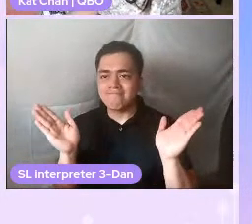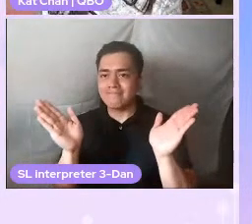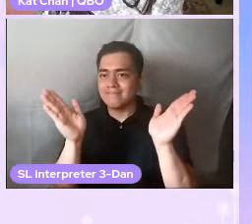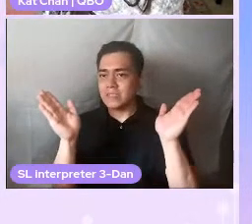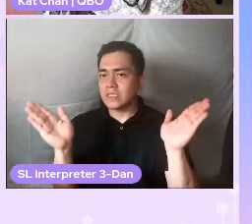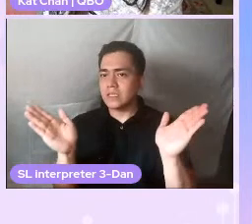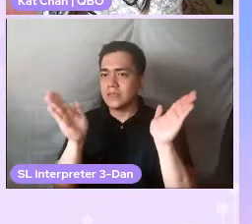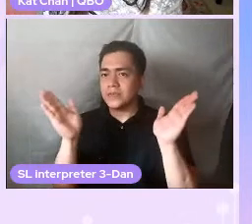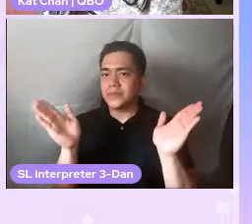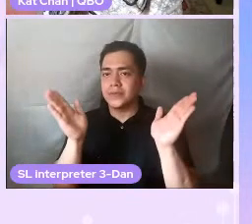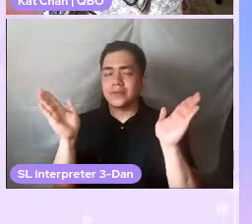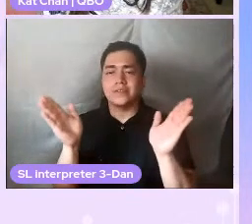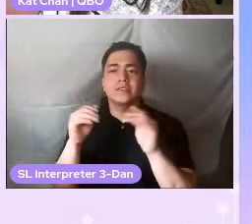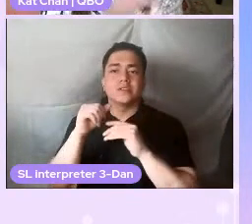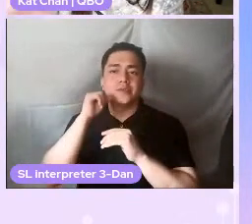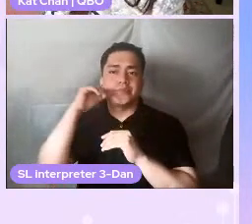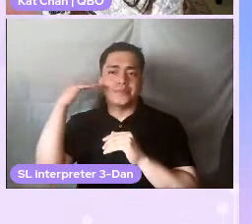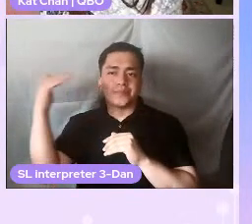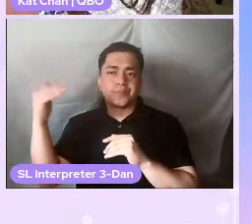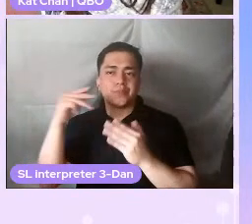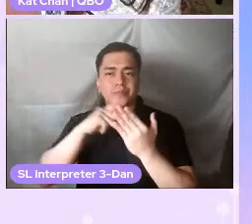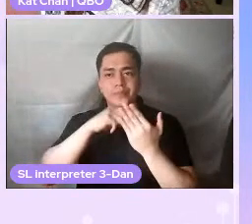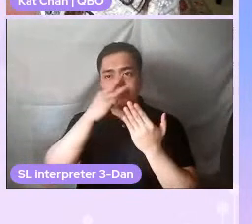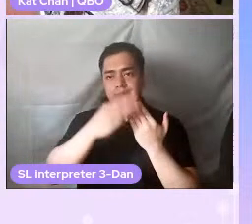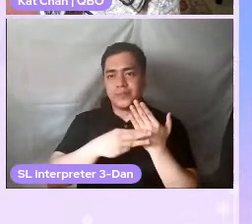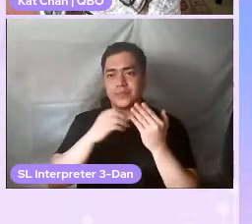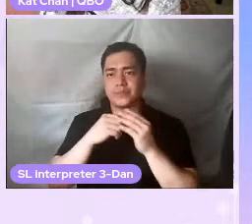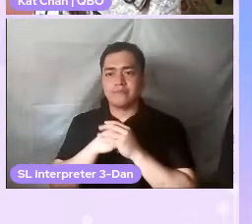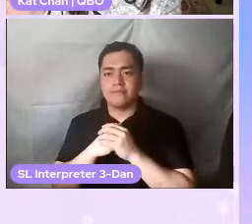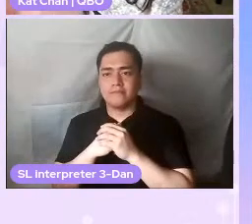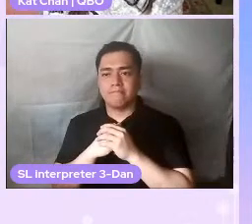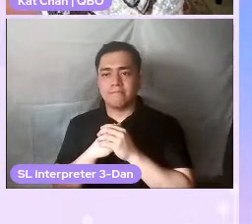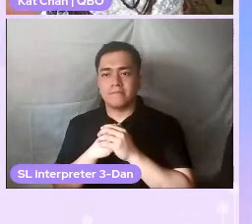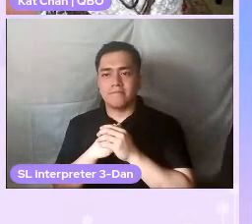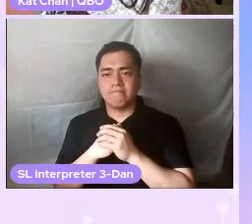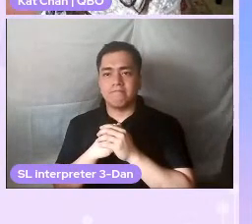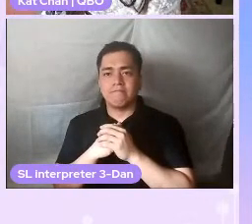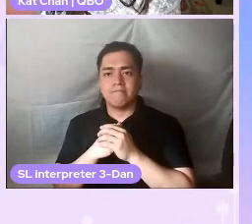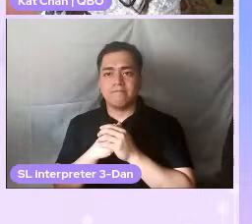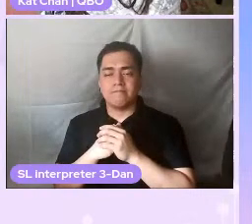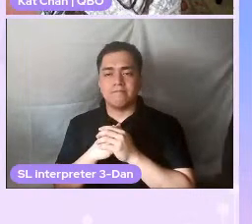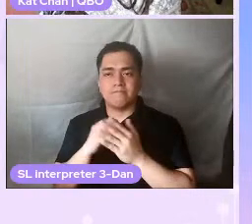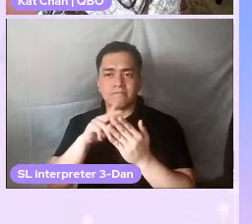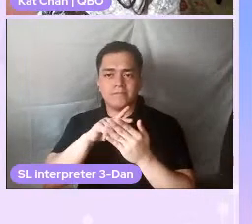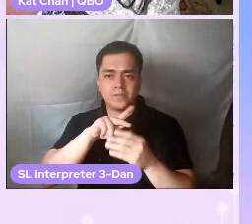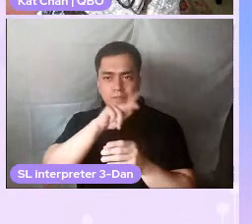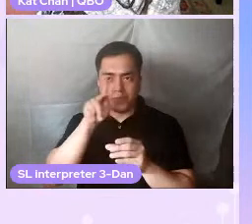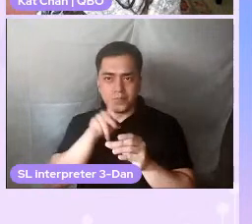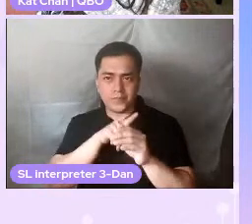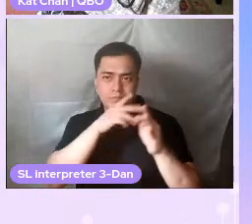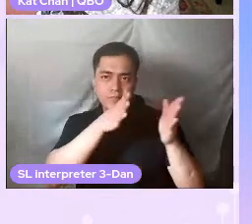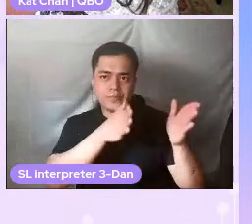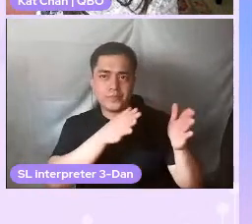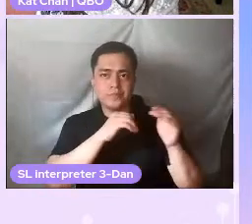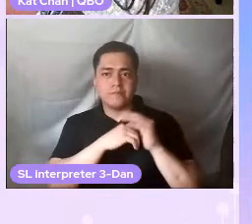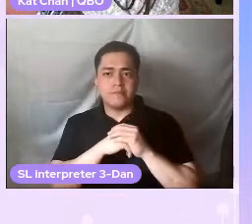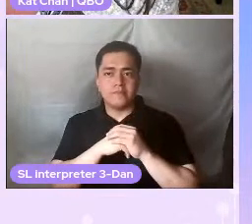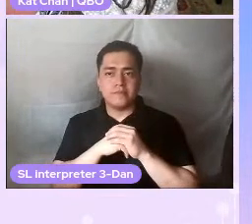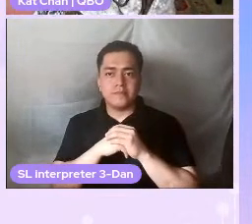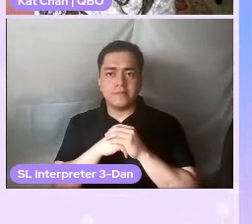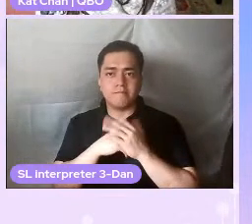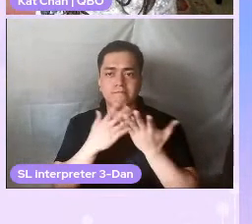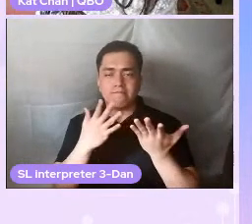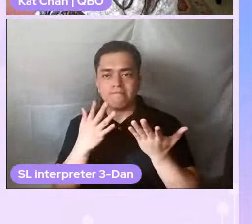right, or to join this particular program has led to so much more participation among women, like, in, you know, in